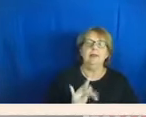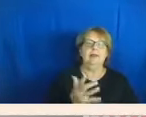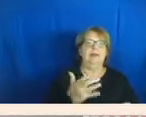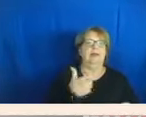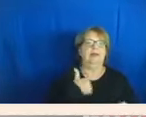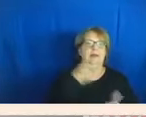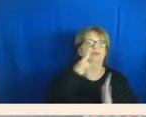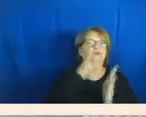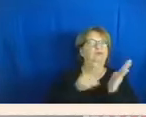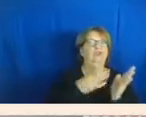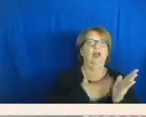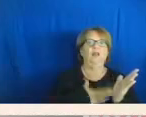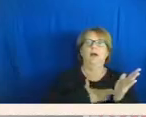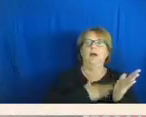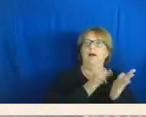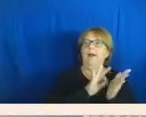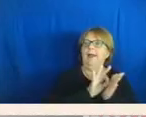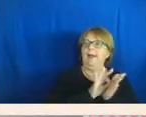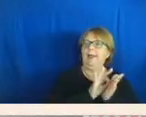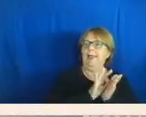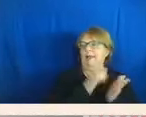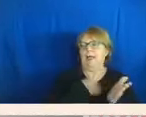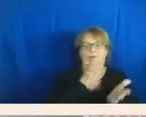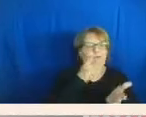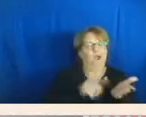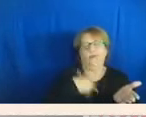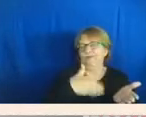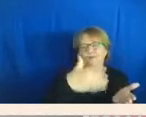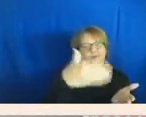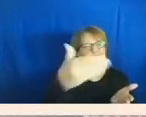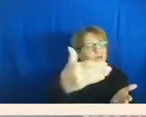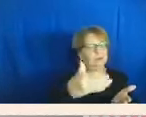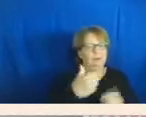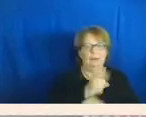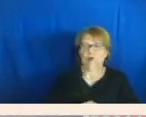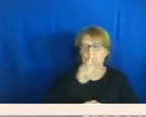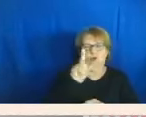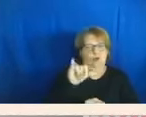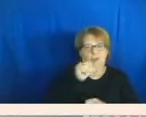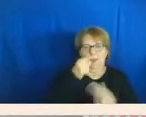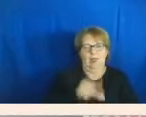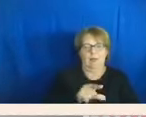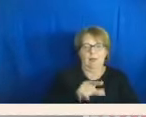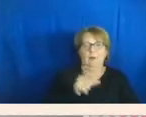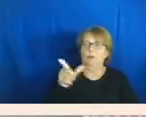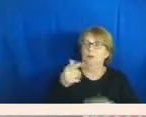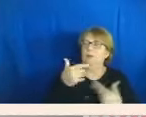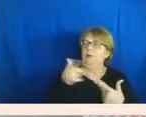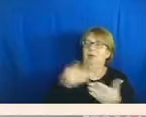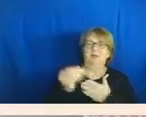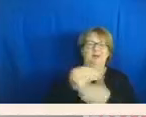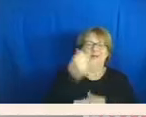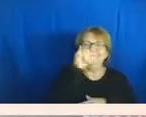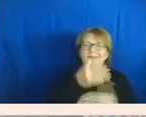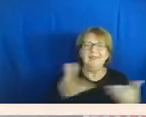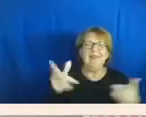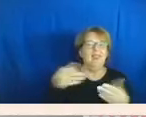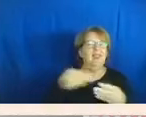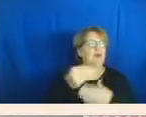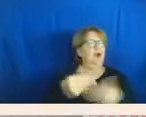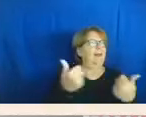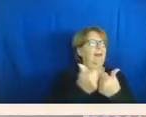accounts extremely regularly to make sure this isn't happening. And boy, they bought some really silly stuff too. They bought this game. It was actually a board